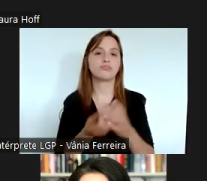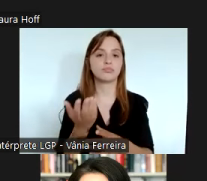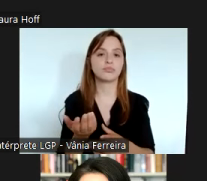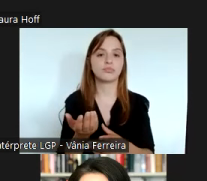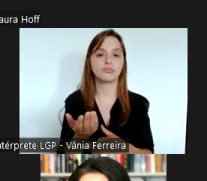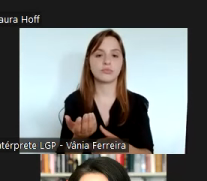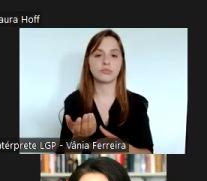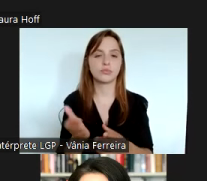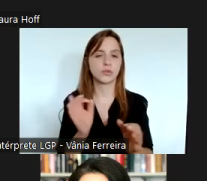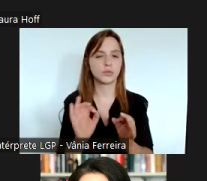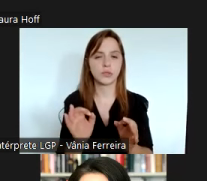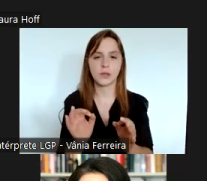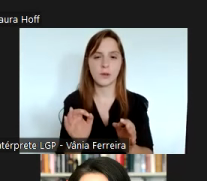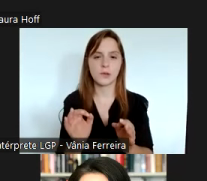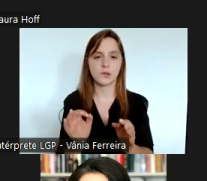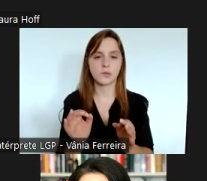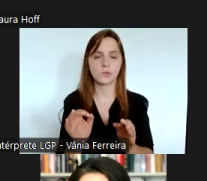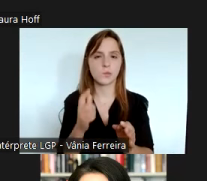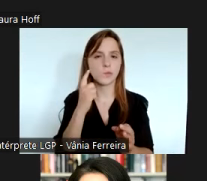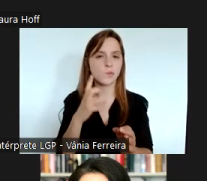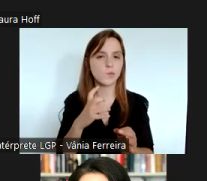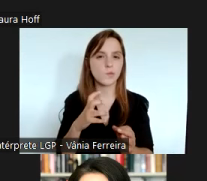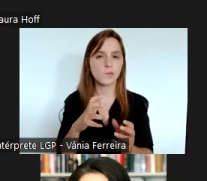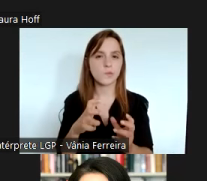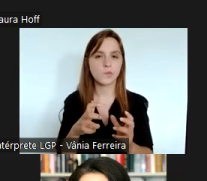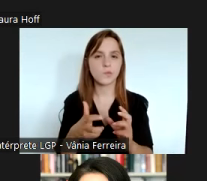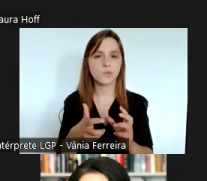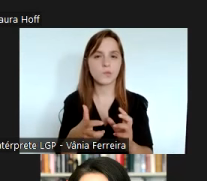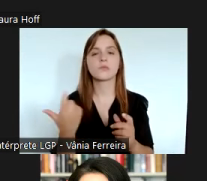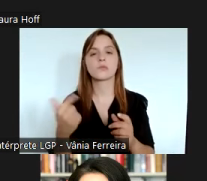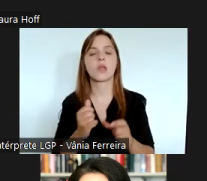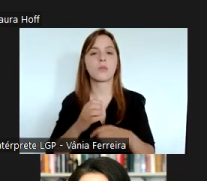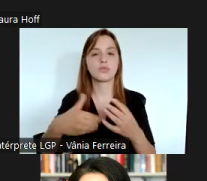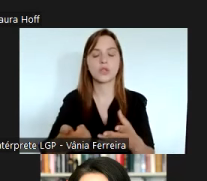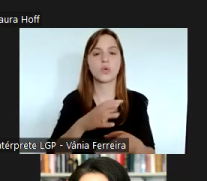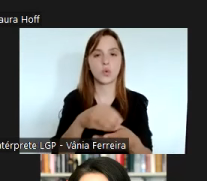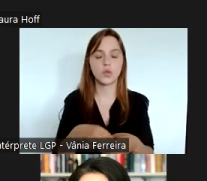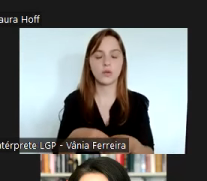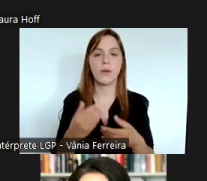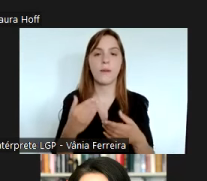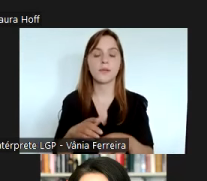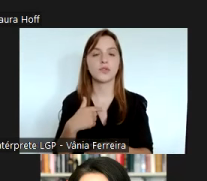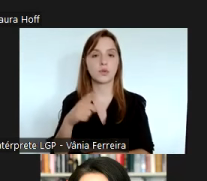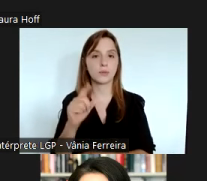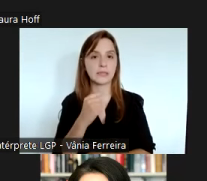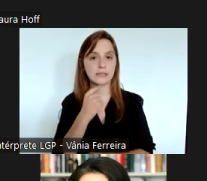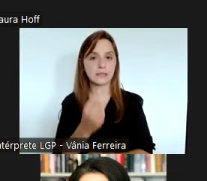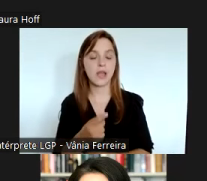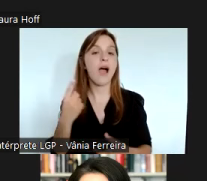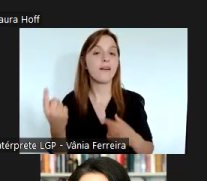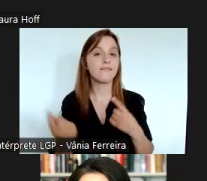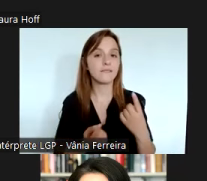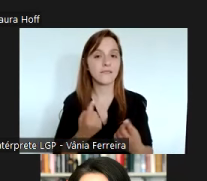and different stakeholders and stuff like that. So it's a very inclusive process. However, I would also say that sometimes it's a bit